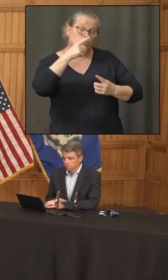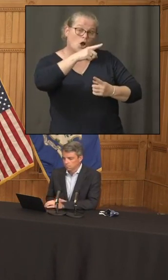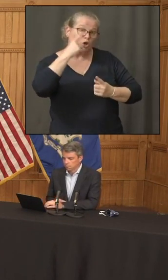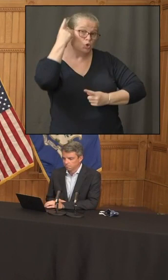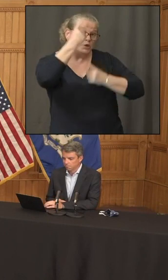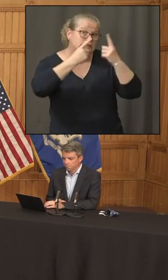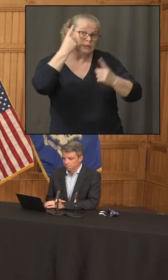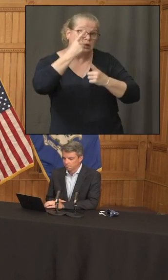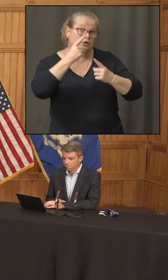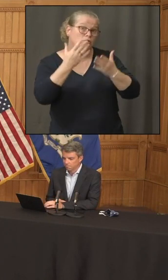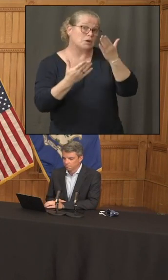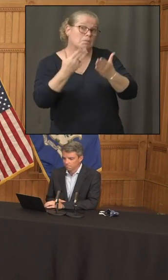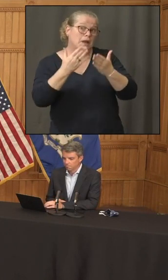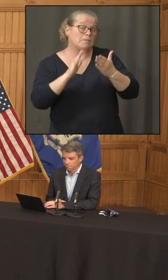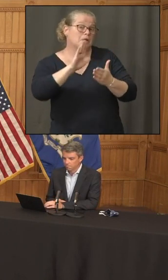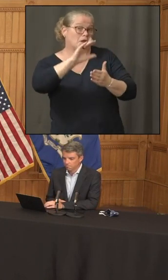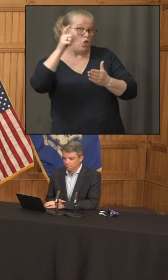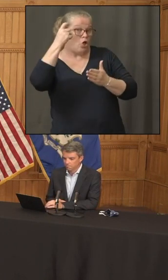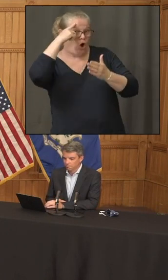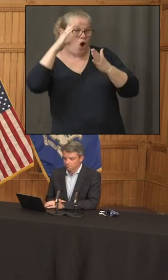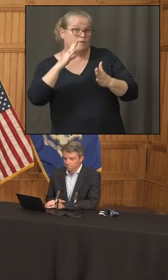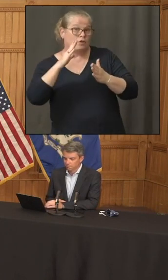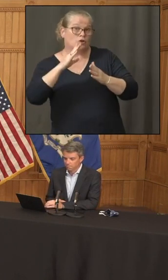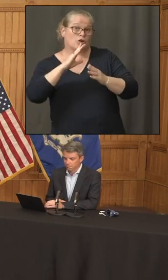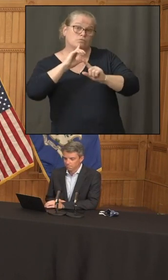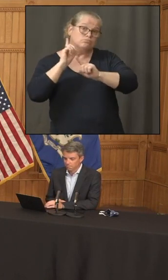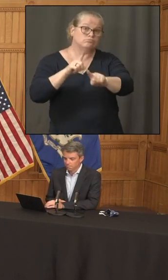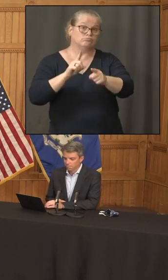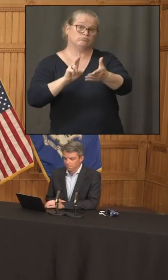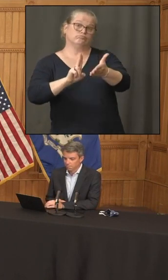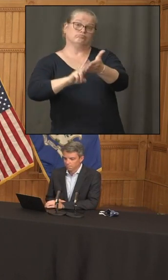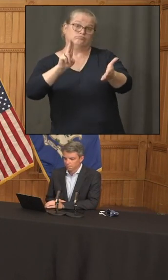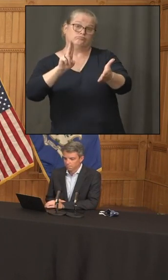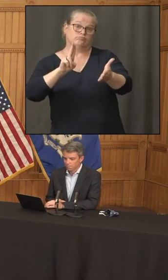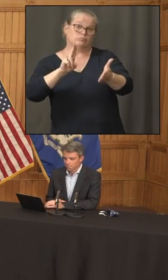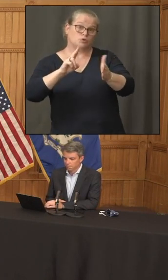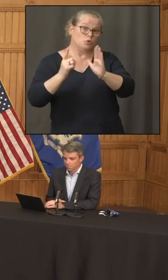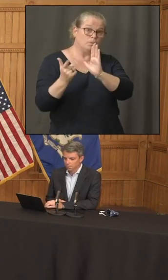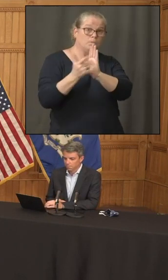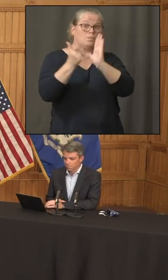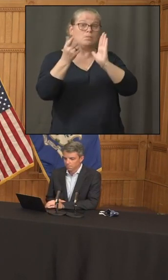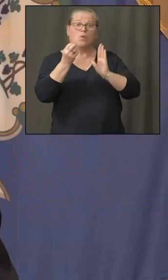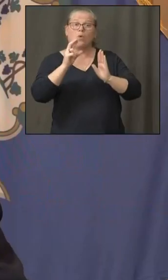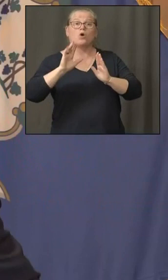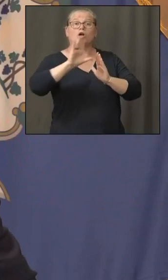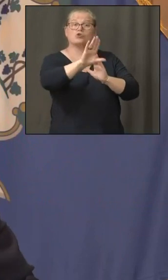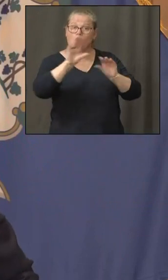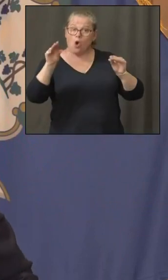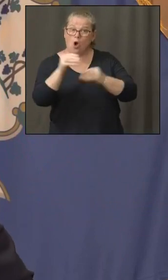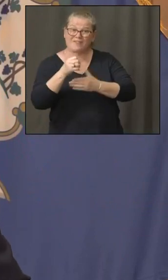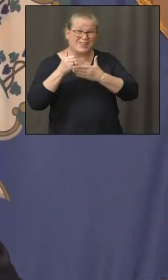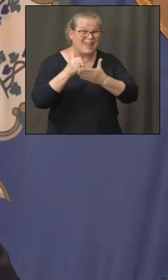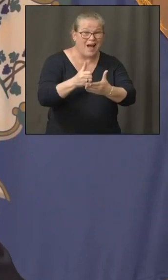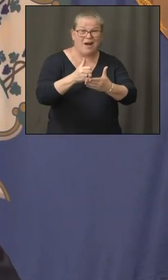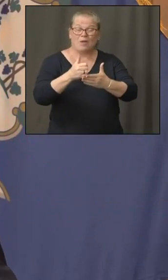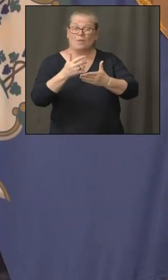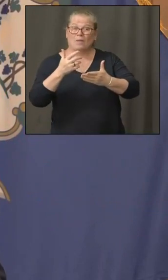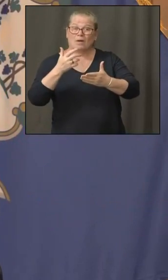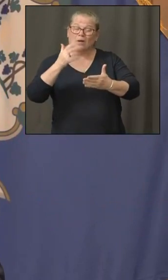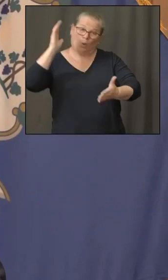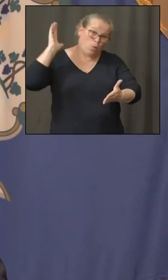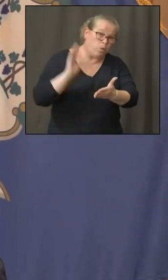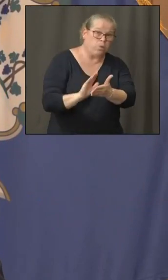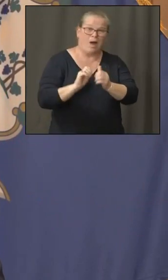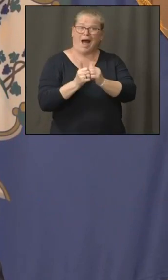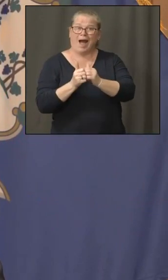curb them? I mean, is there anything that your office can do to make that situation better? I don't think we'd thought about anything that extreme. I